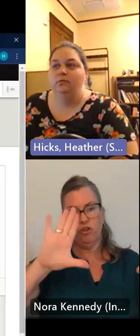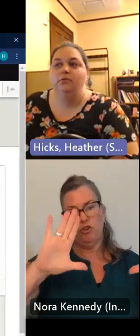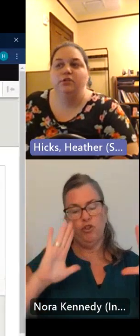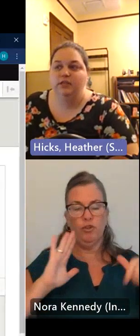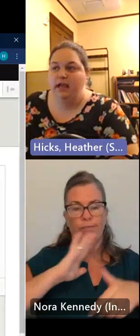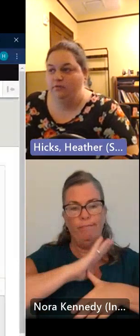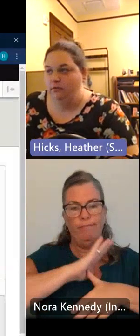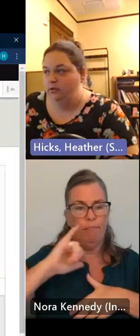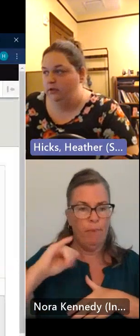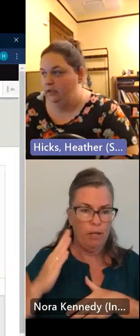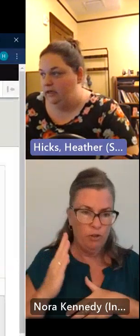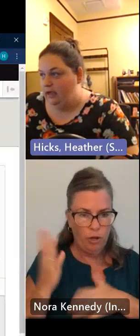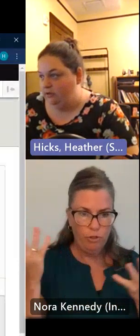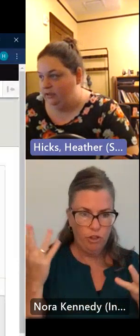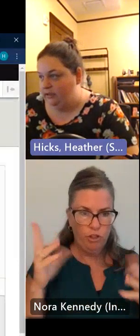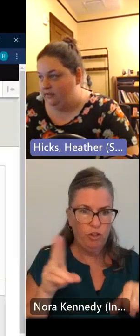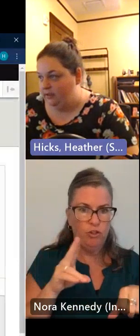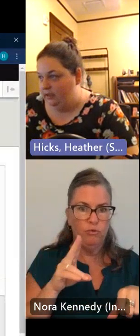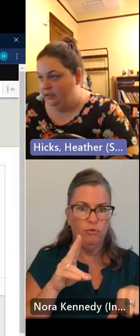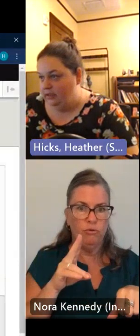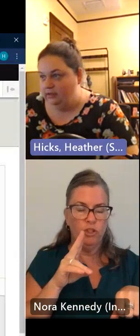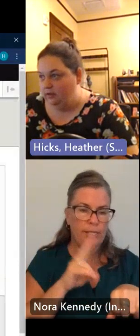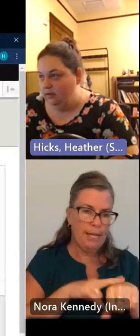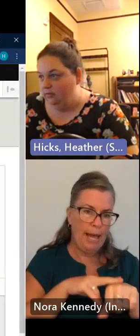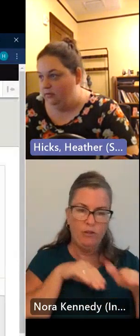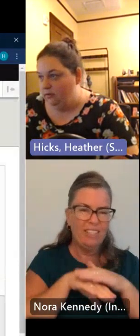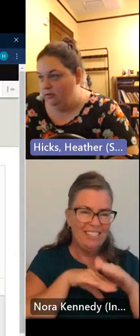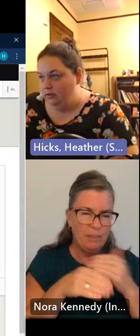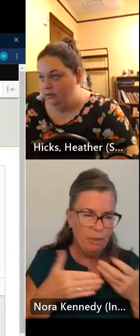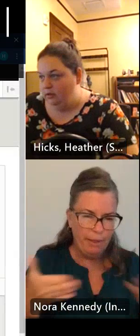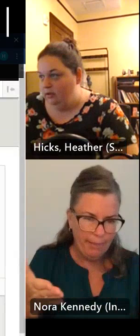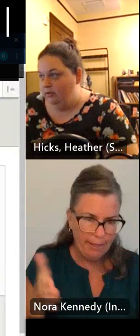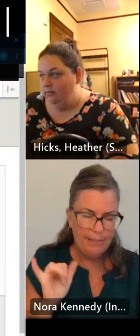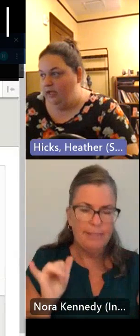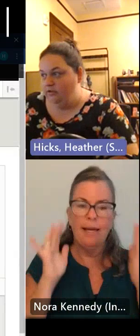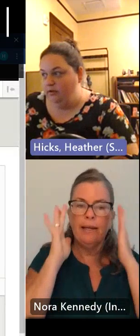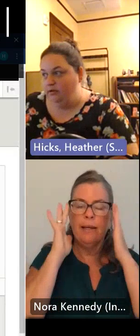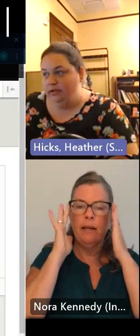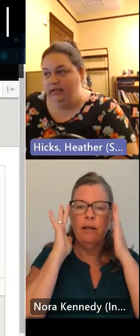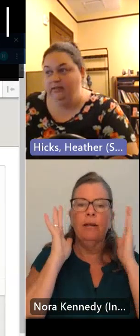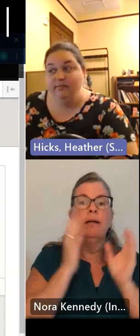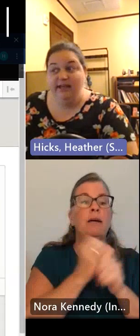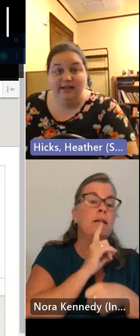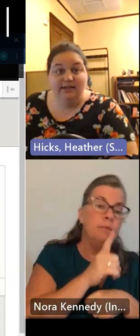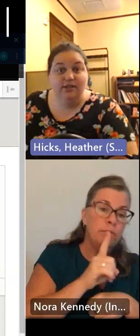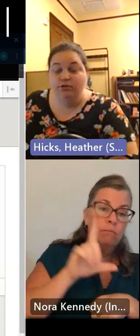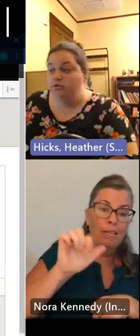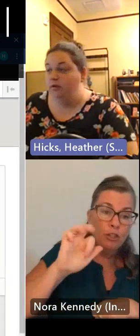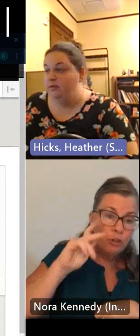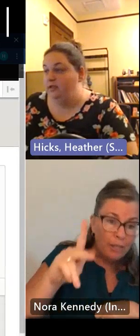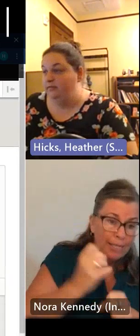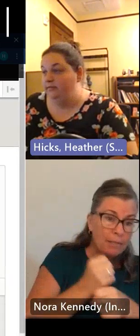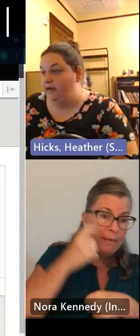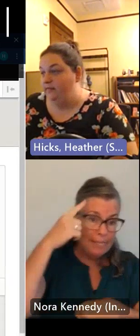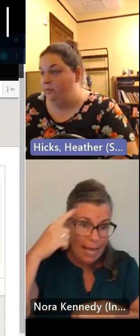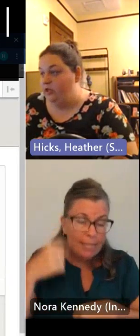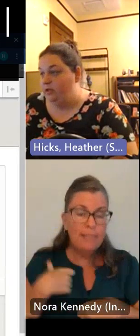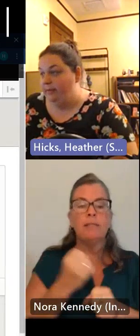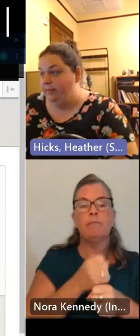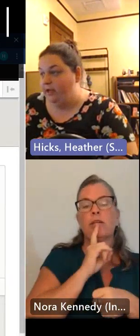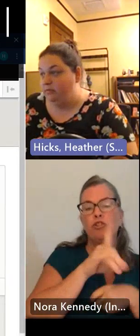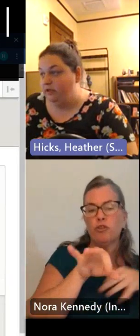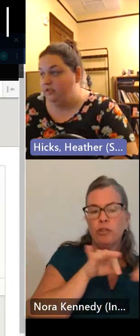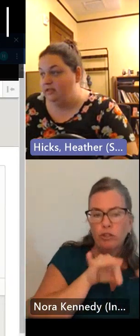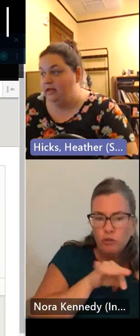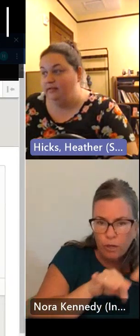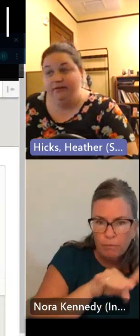do just the natural accessibility things. So make sure your links make sense, they're descriptive, find information